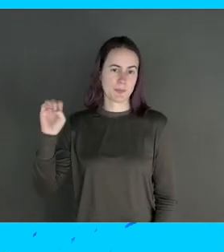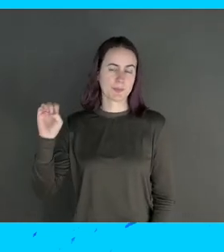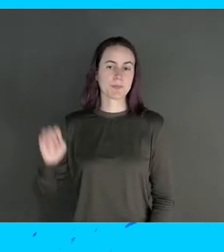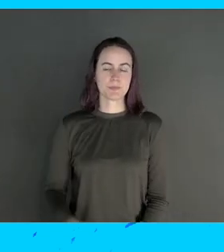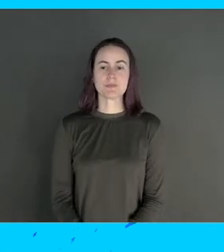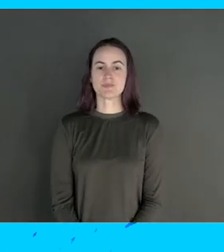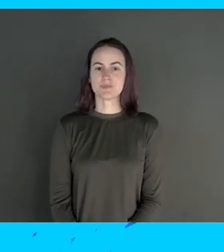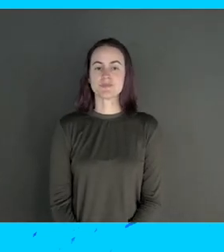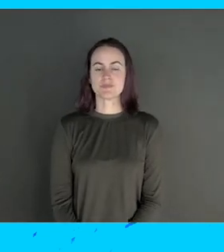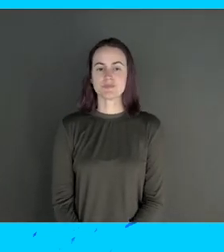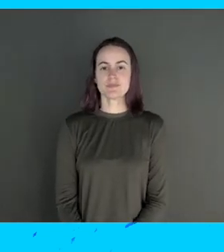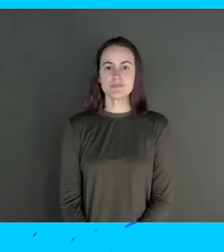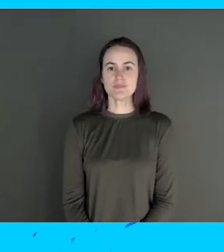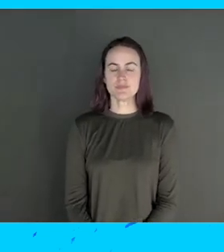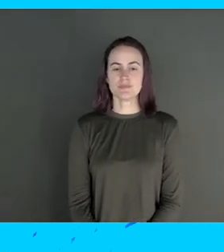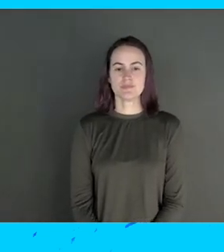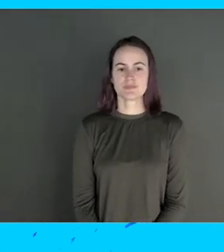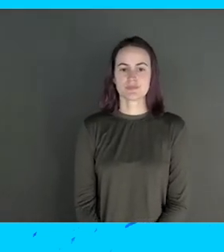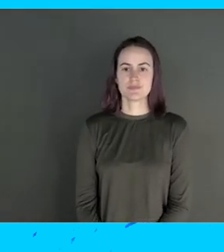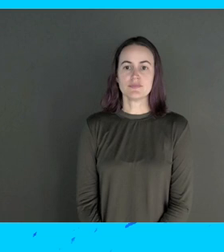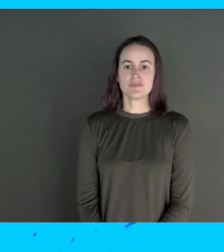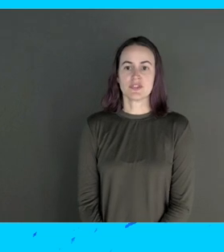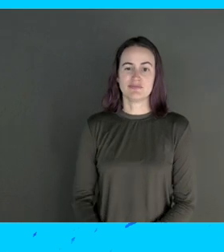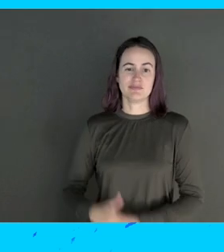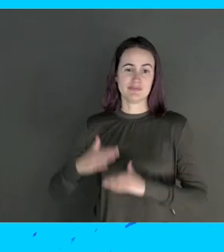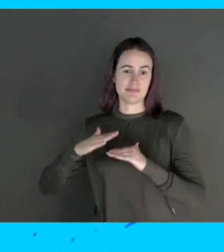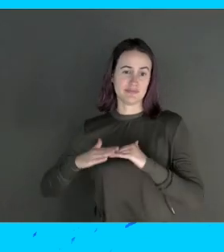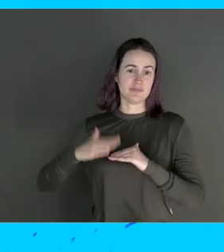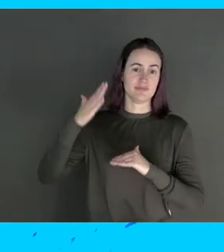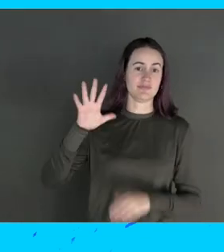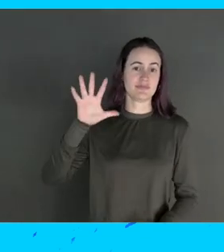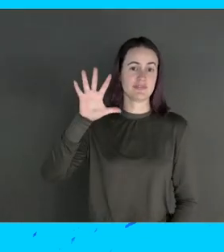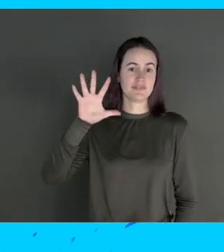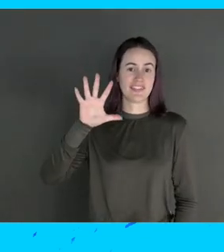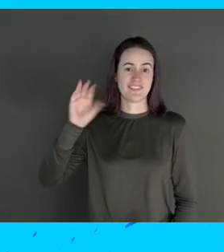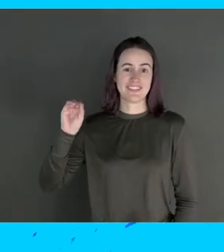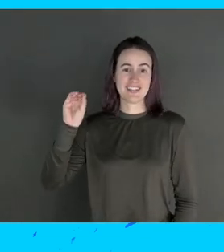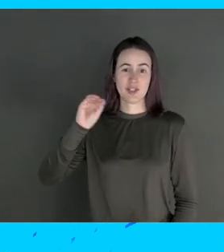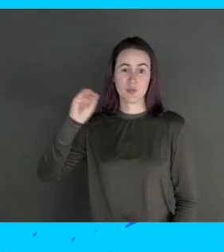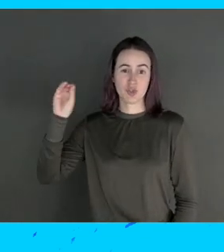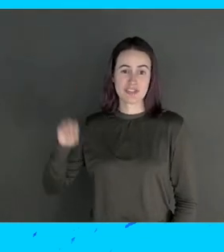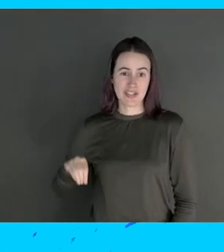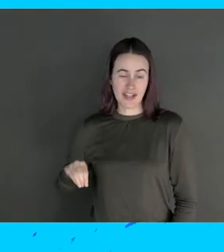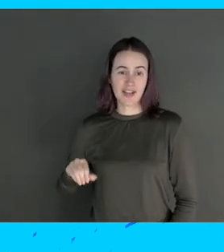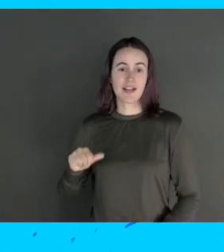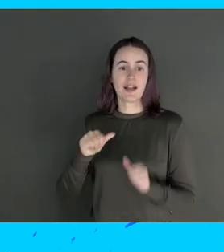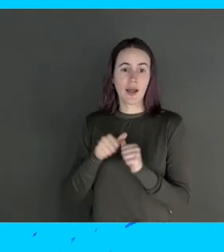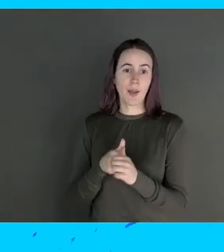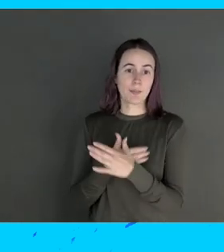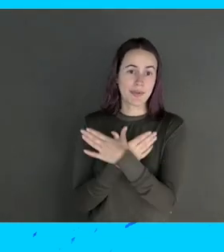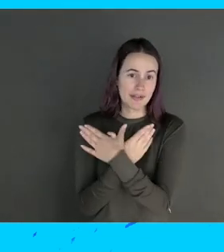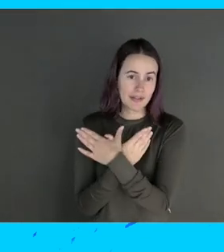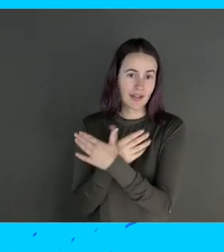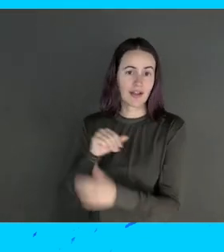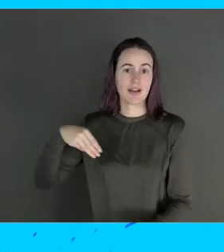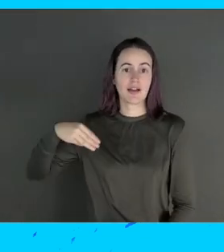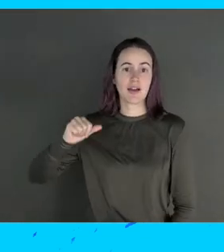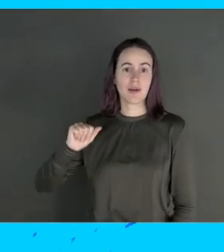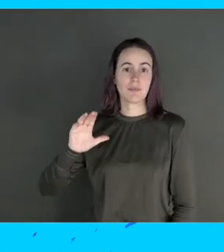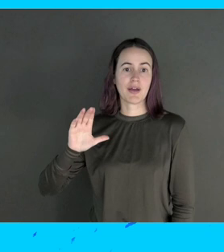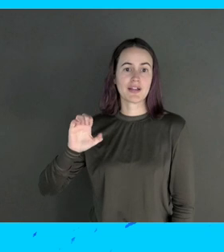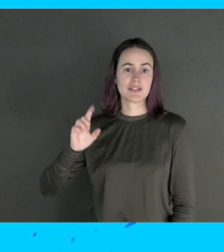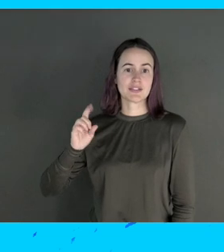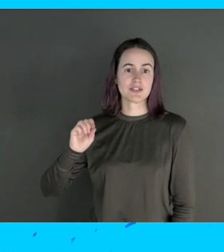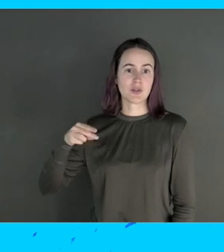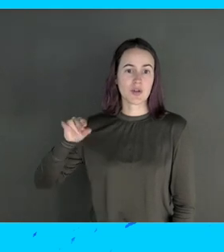here above 50% of the general population of Albania, Macedonia believe that homosexuality is a sickness or